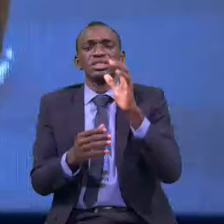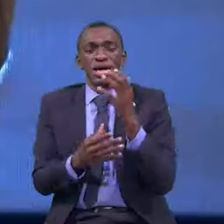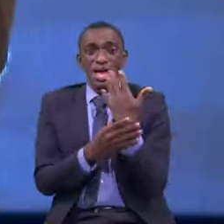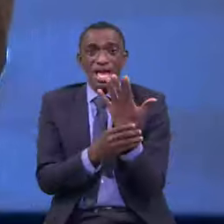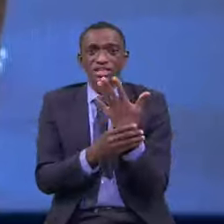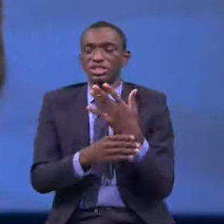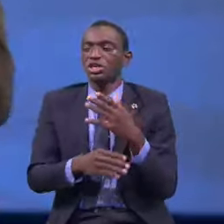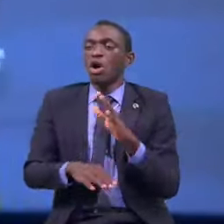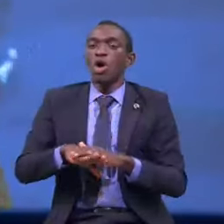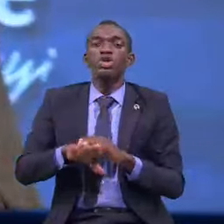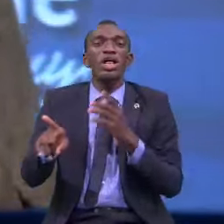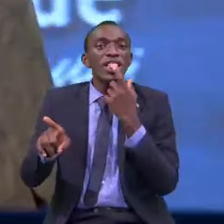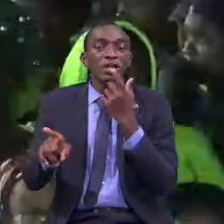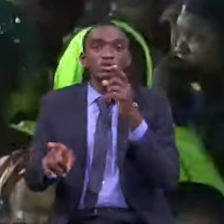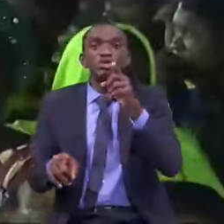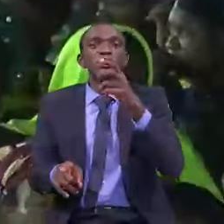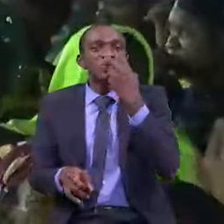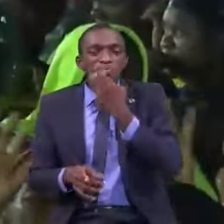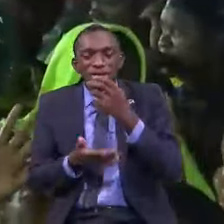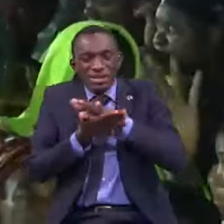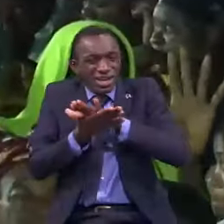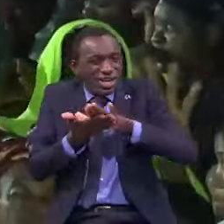You speak out clearly tonight.